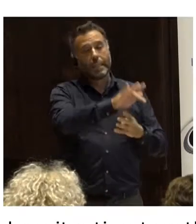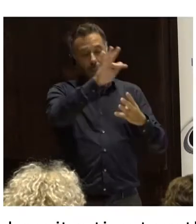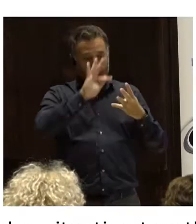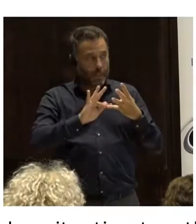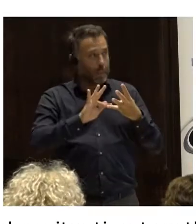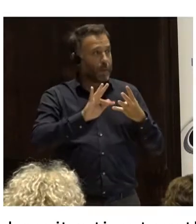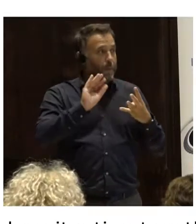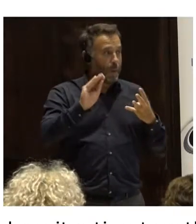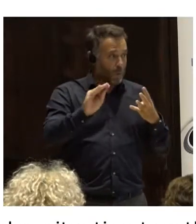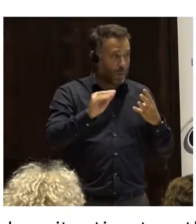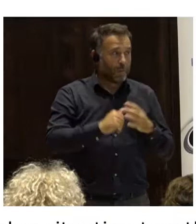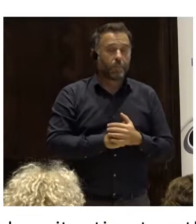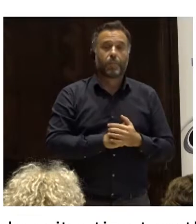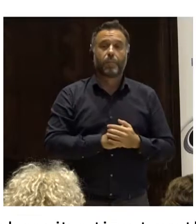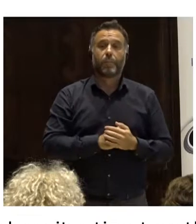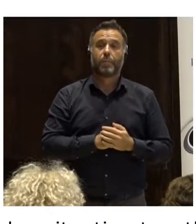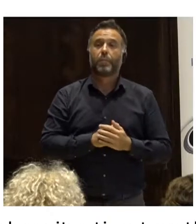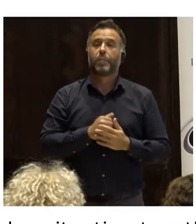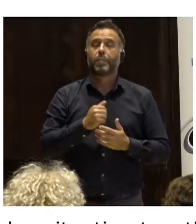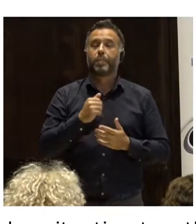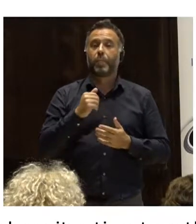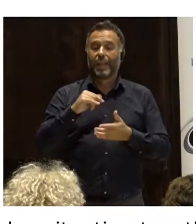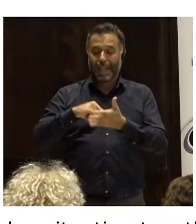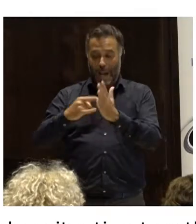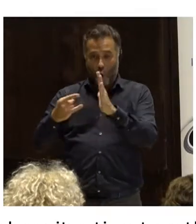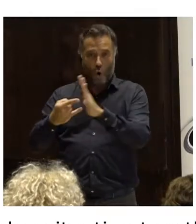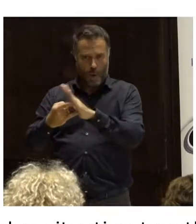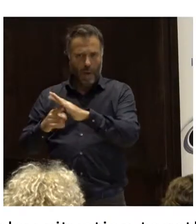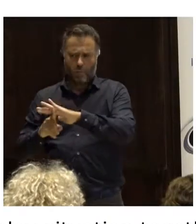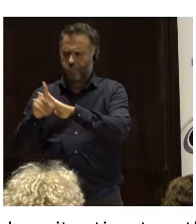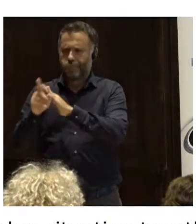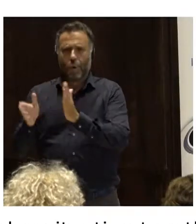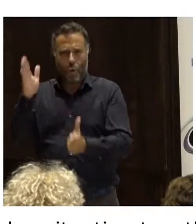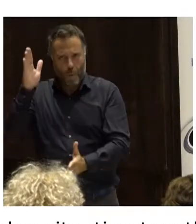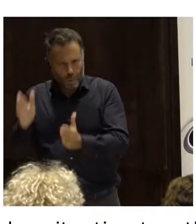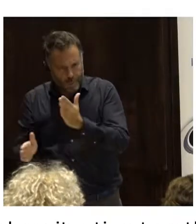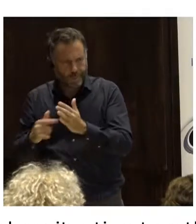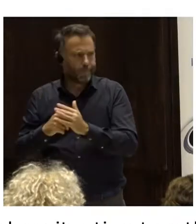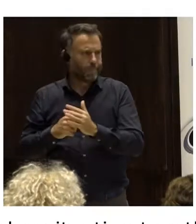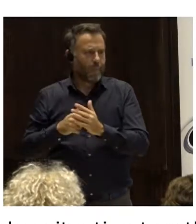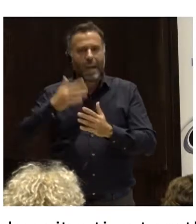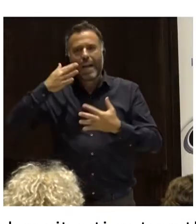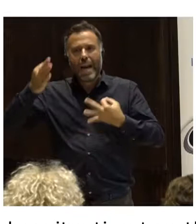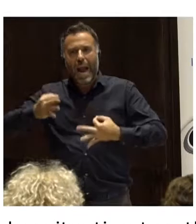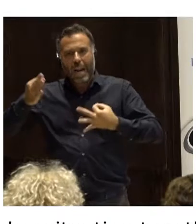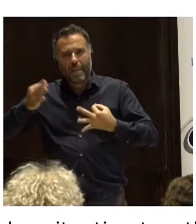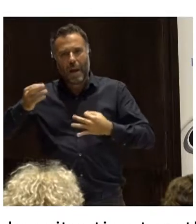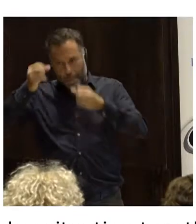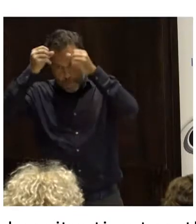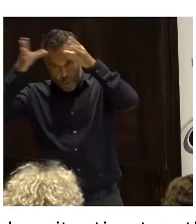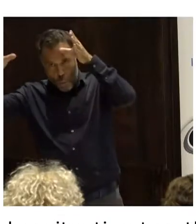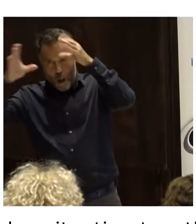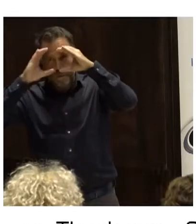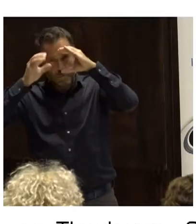How technology, robotics, virtual reality, etc., can help in providing free play